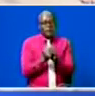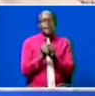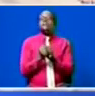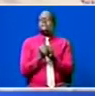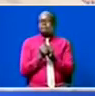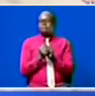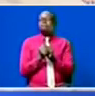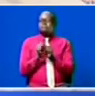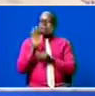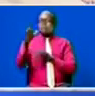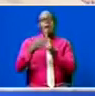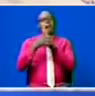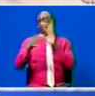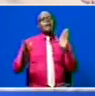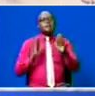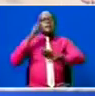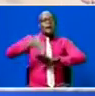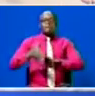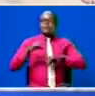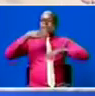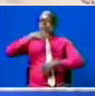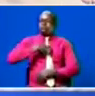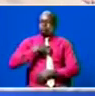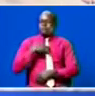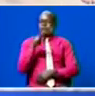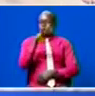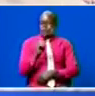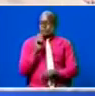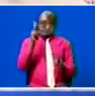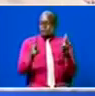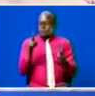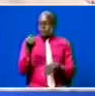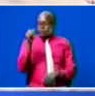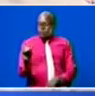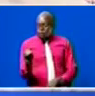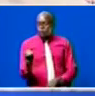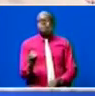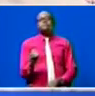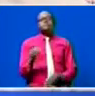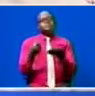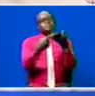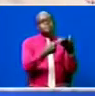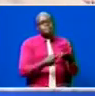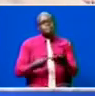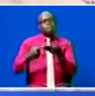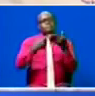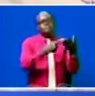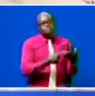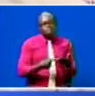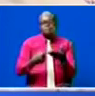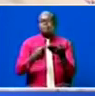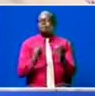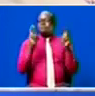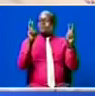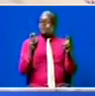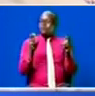in his legacy after he retires in 2022. So therefore, discussing